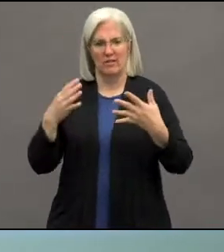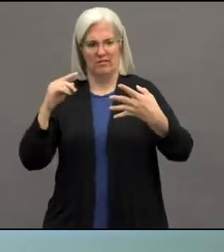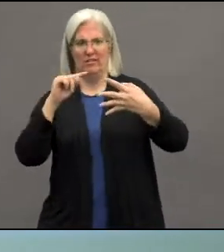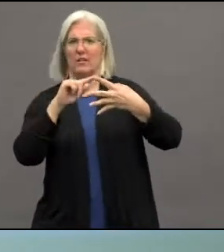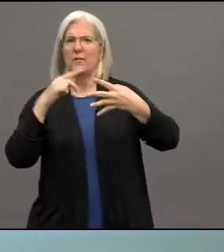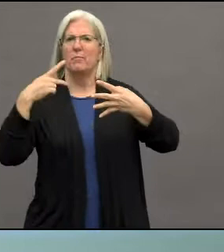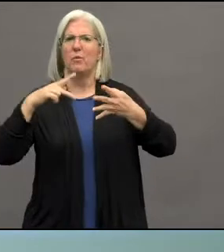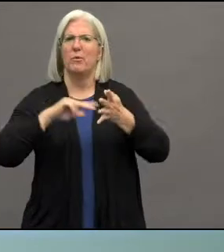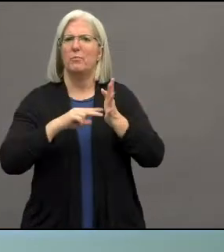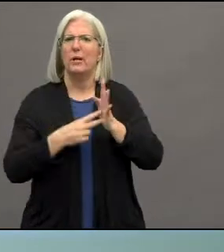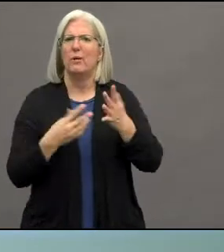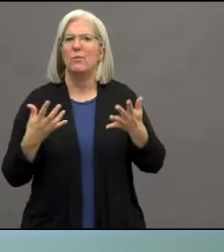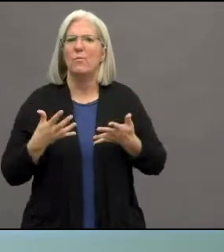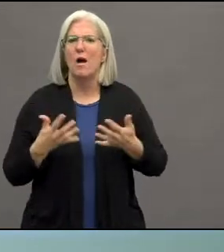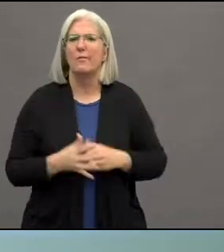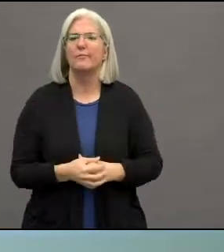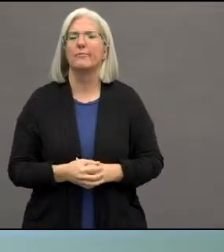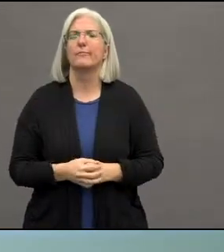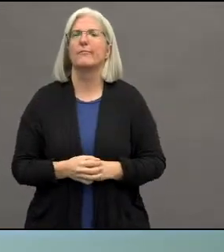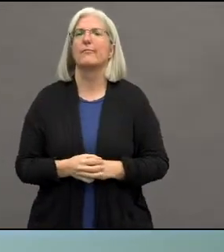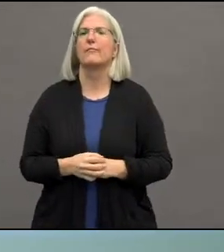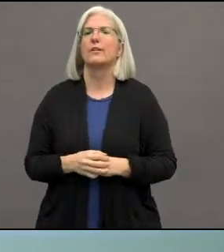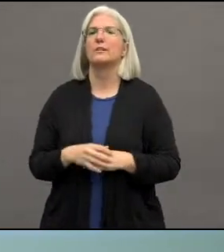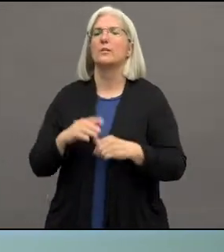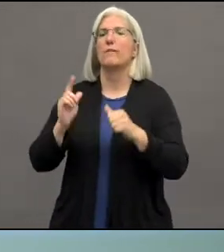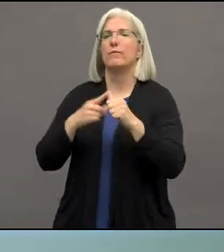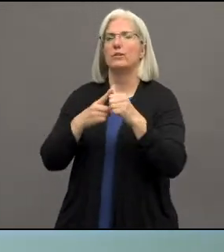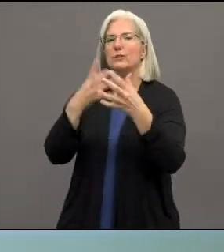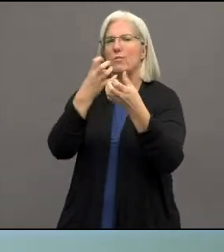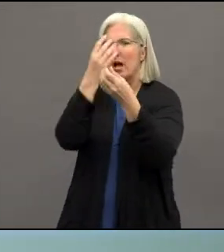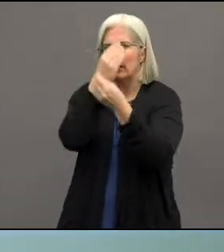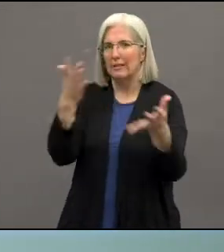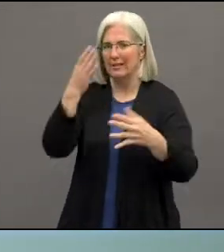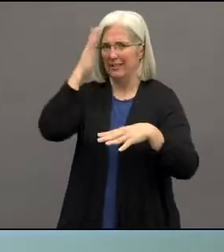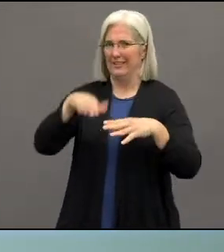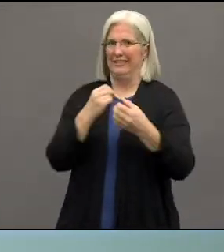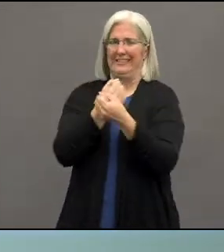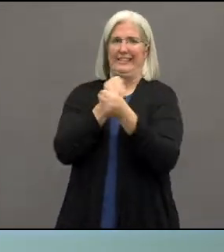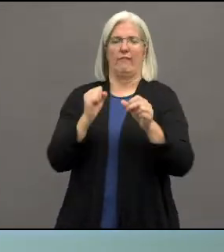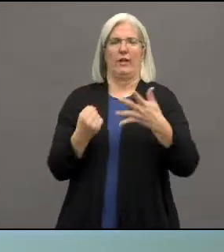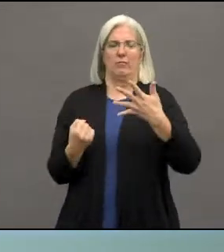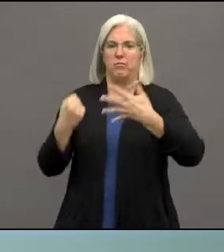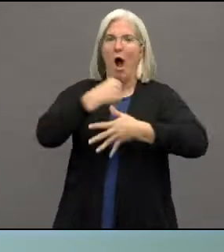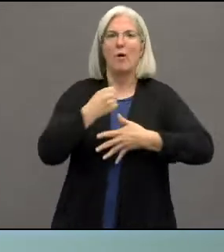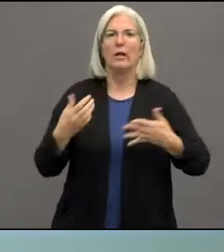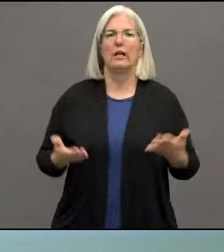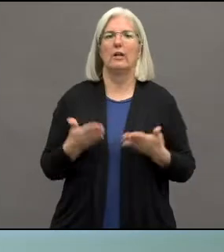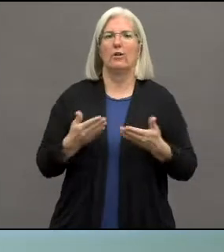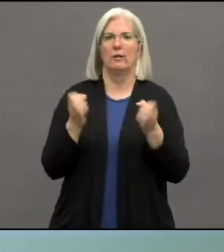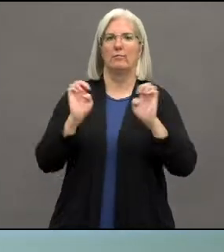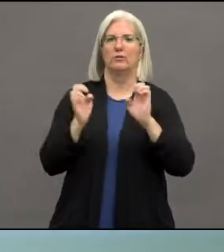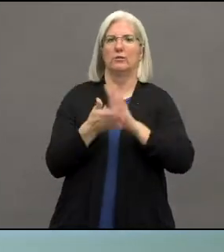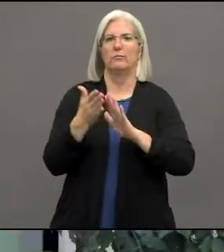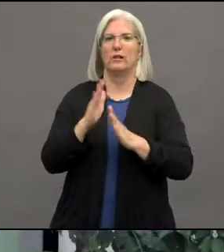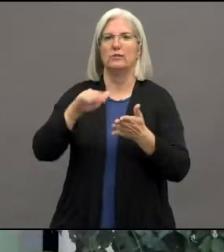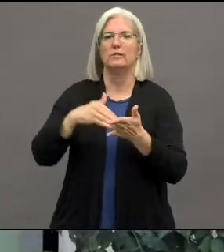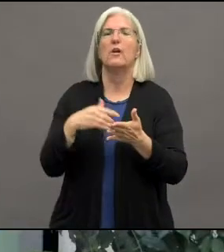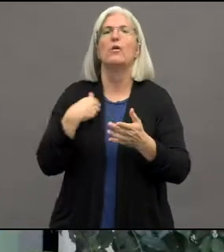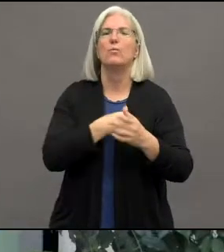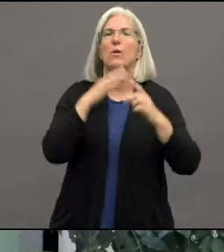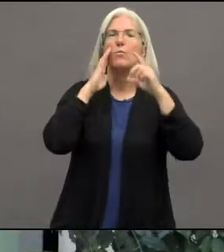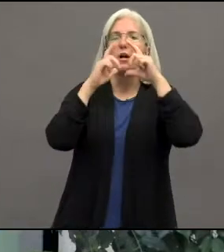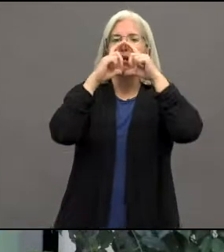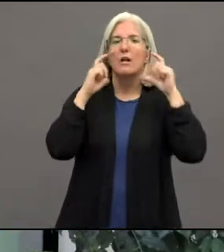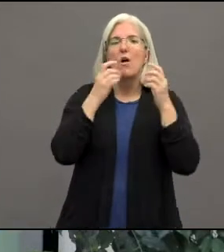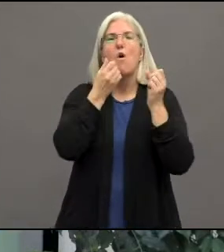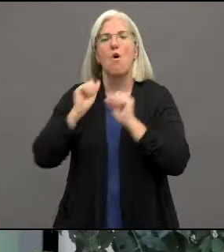you know that safety is a priority for us here at the Emergency Operations Center, but we have removed our face covering so everyone, including our American